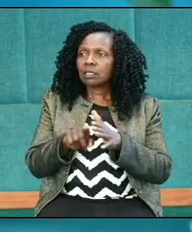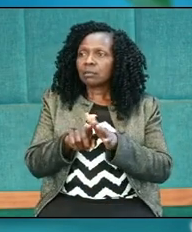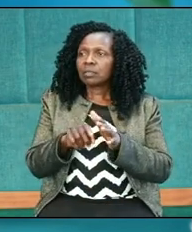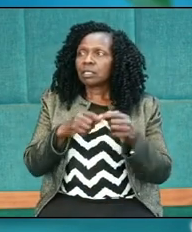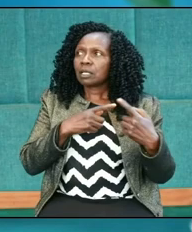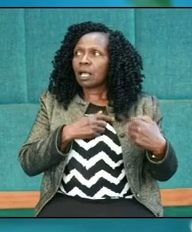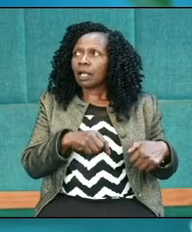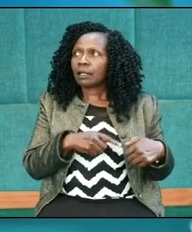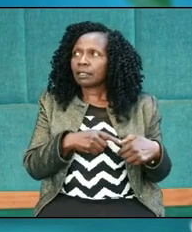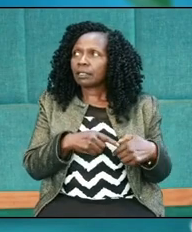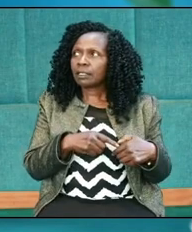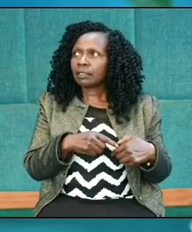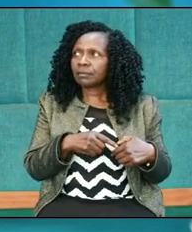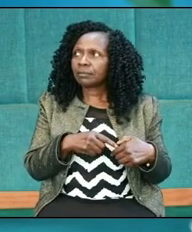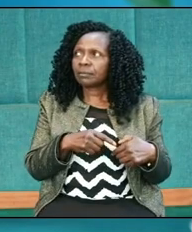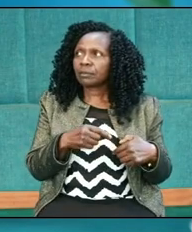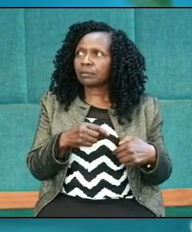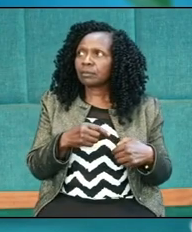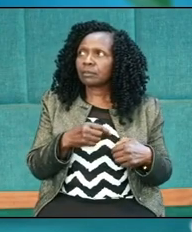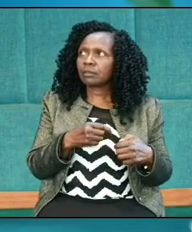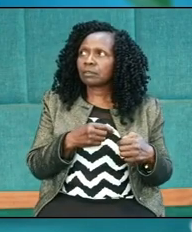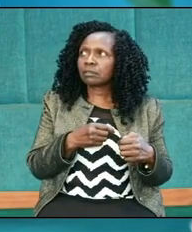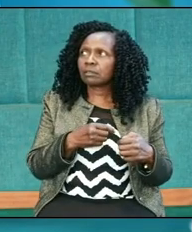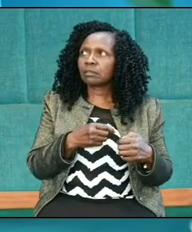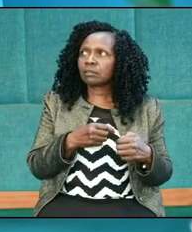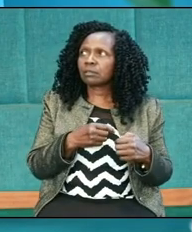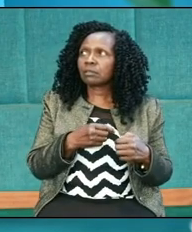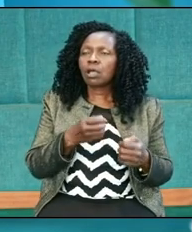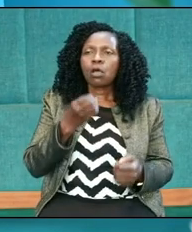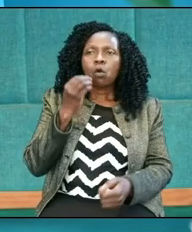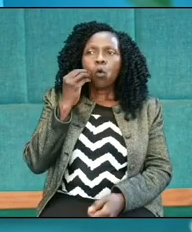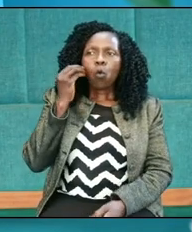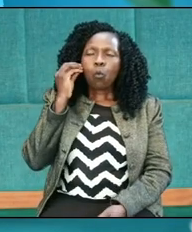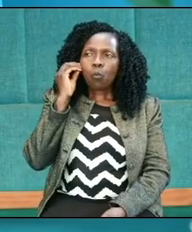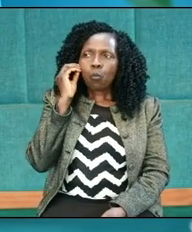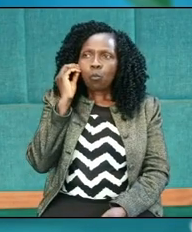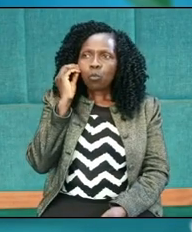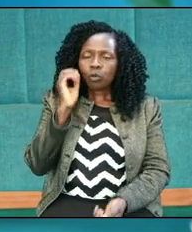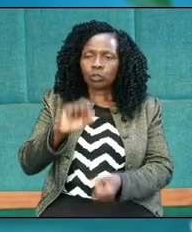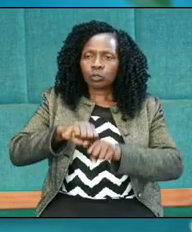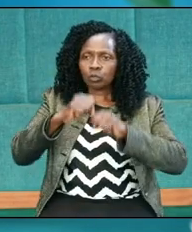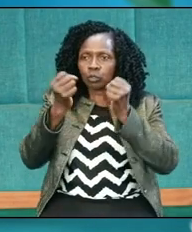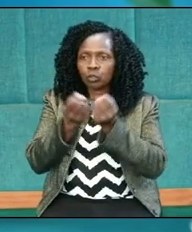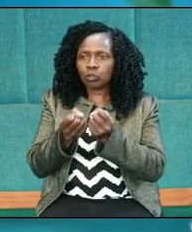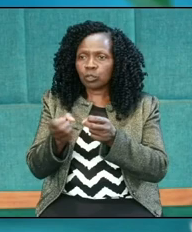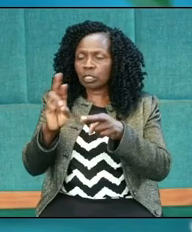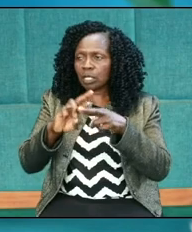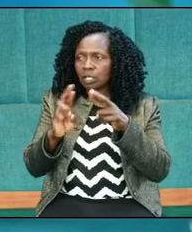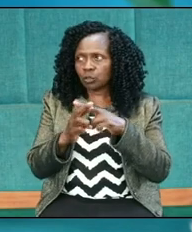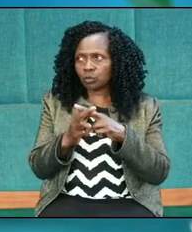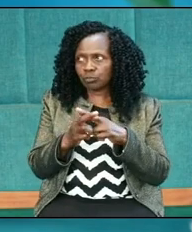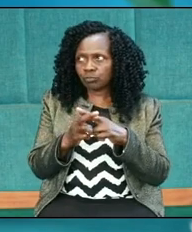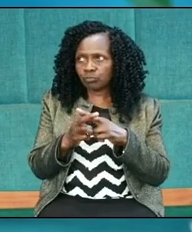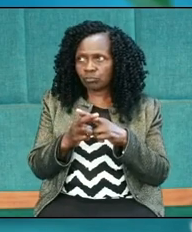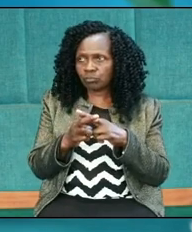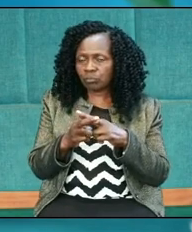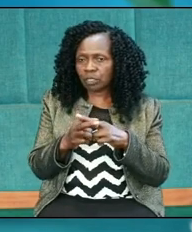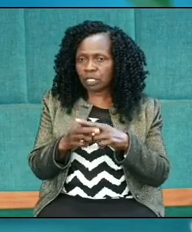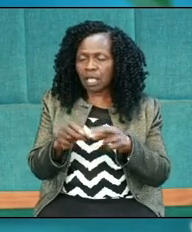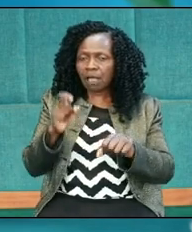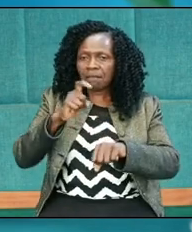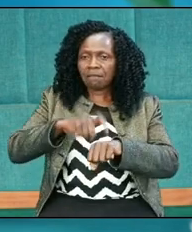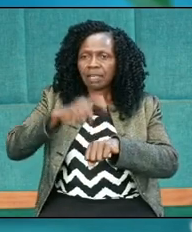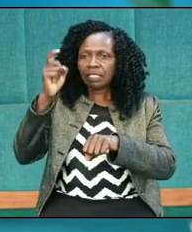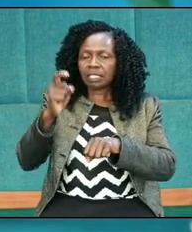the serenity, the hope, which we are talking about, hope for families, social interaction, they significantly affect a number of